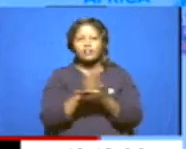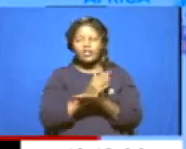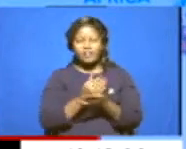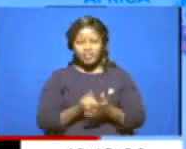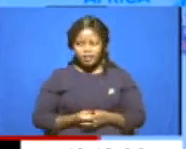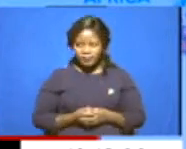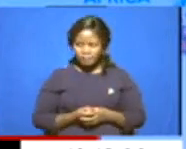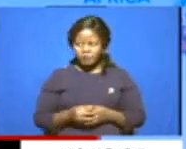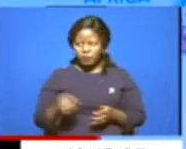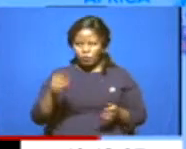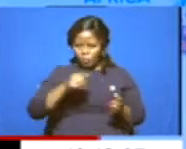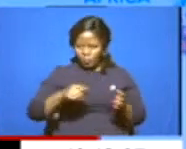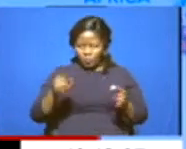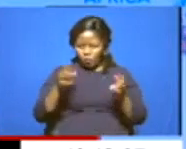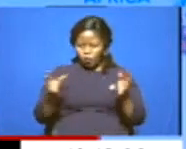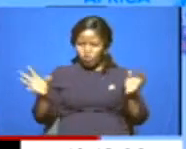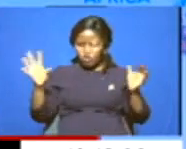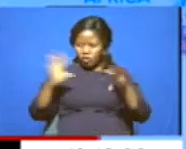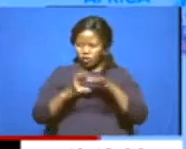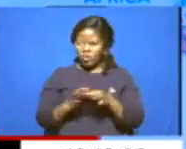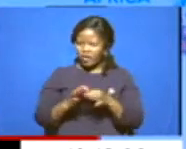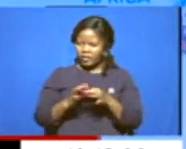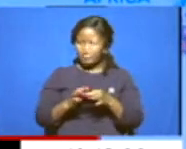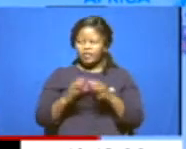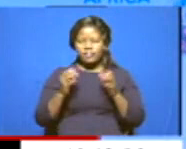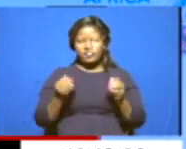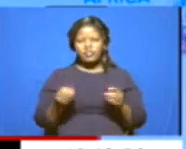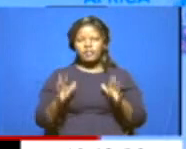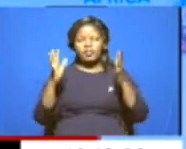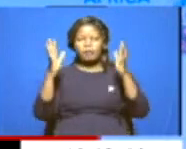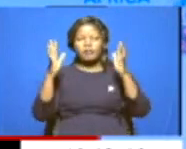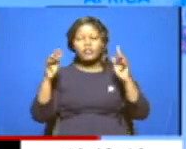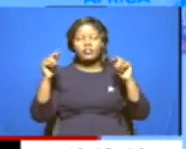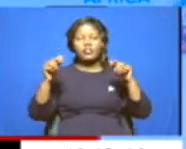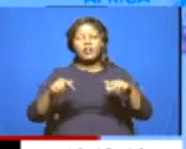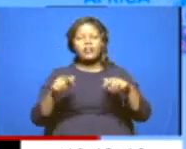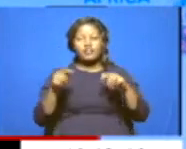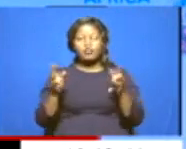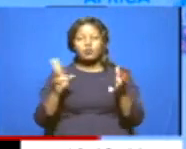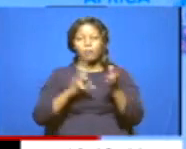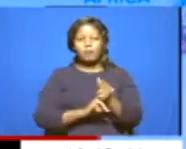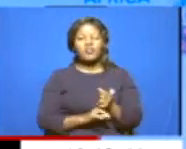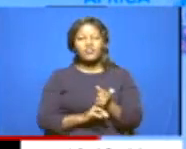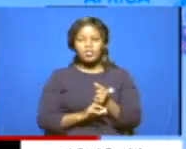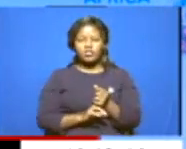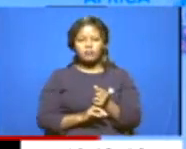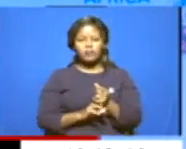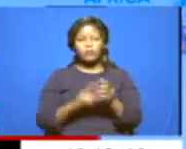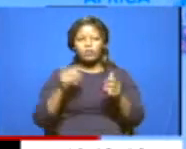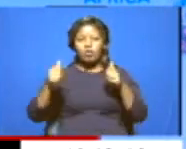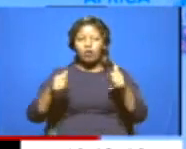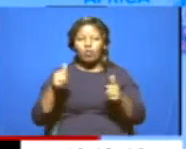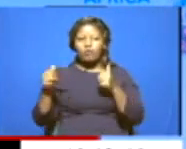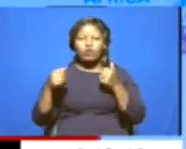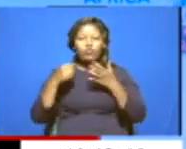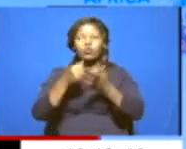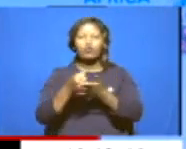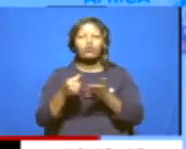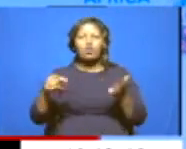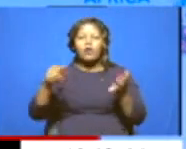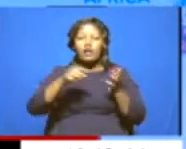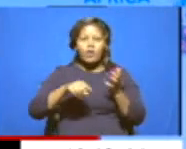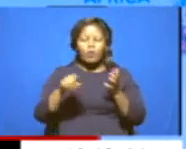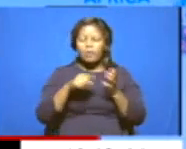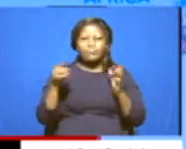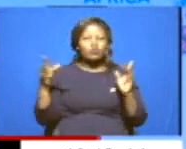Let us join hands in commemorating and celebrating this momentous partnership that will take our capabilities to greater